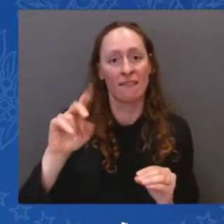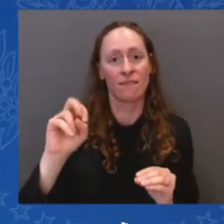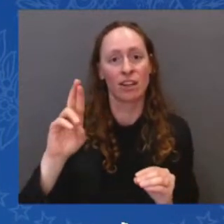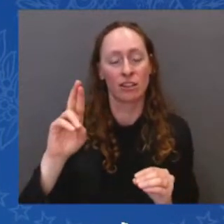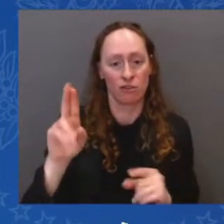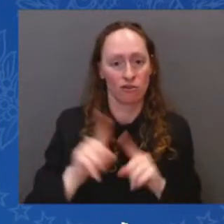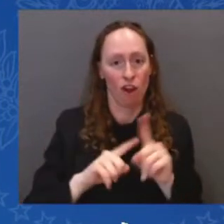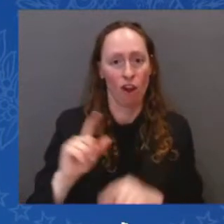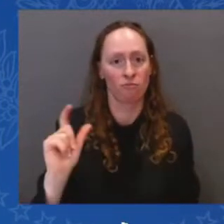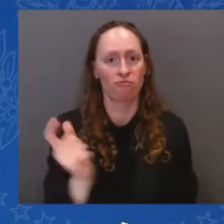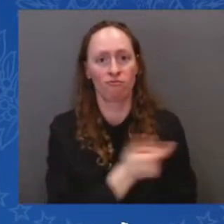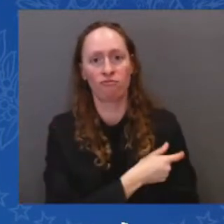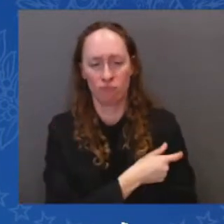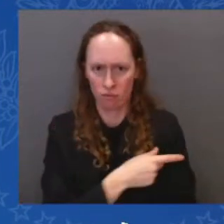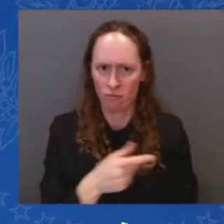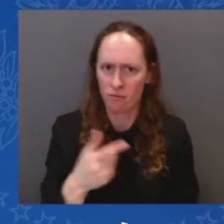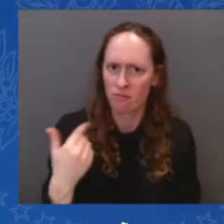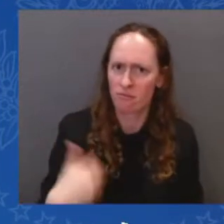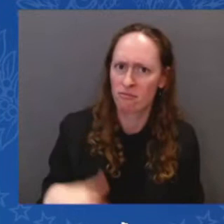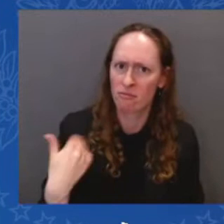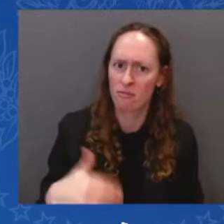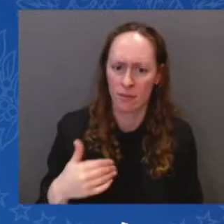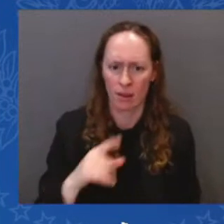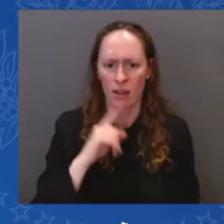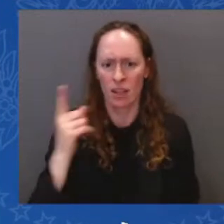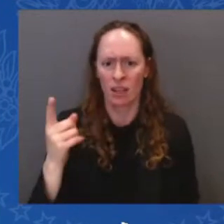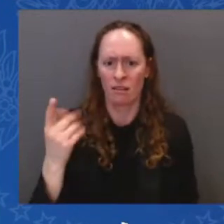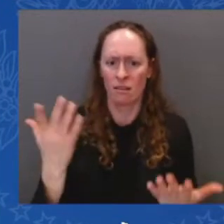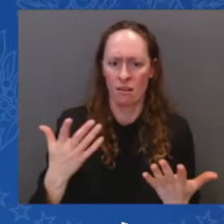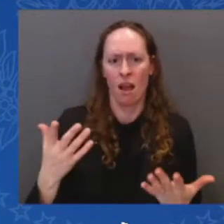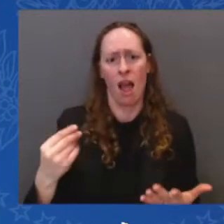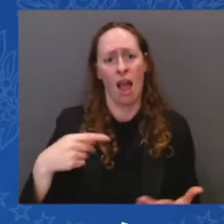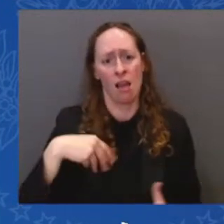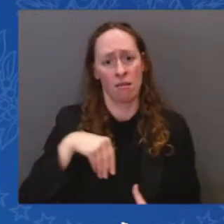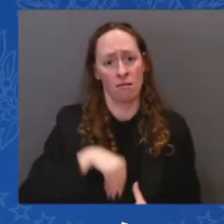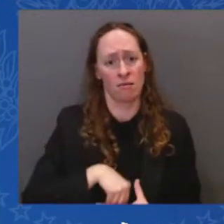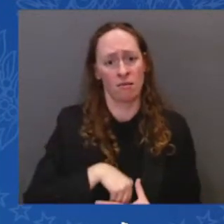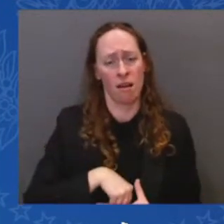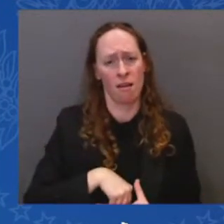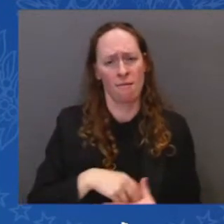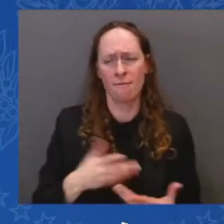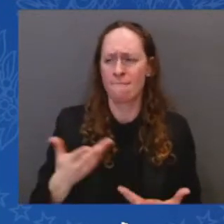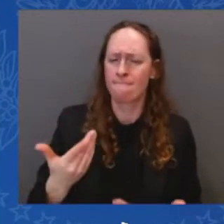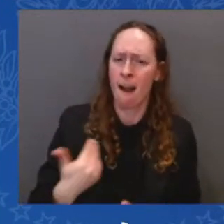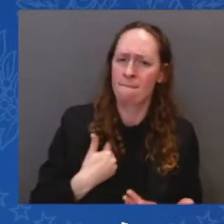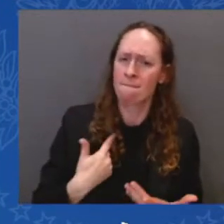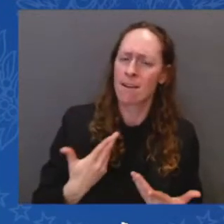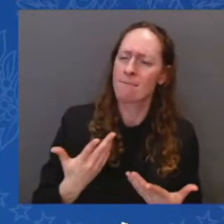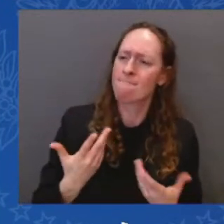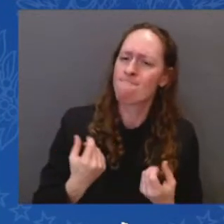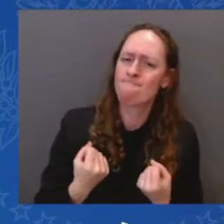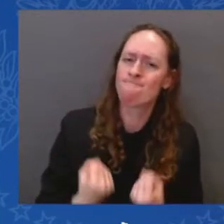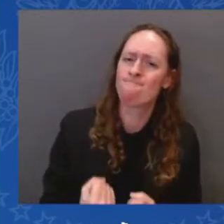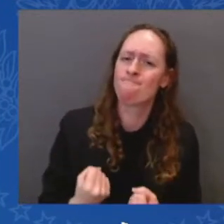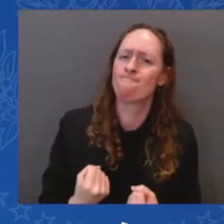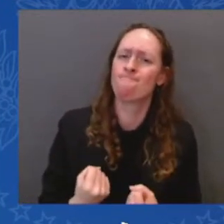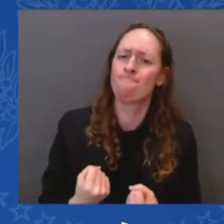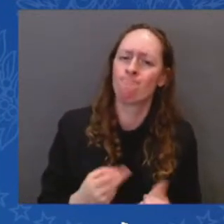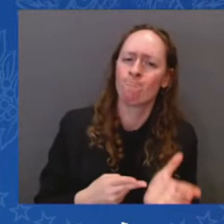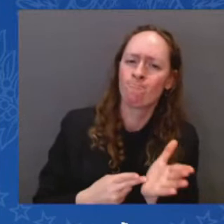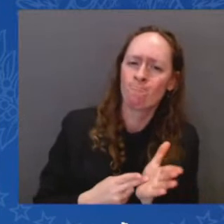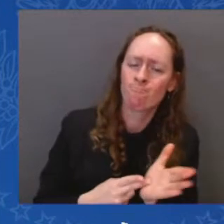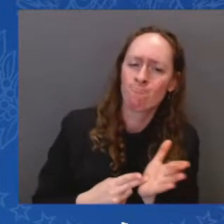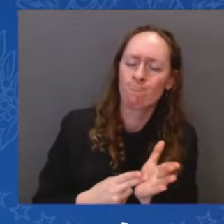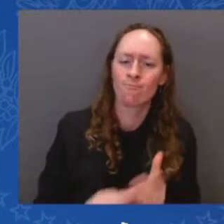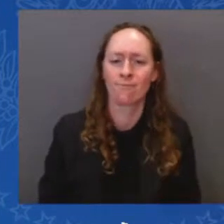and physical. I am personally thankful for your guidance and your vision over the last 30 years that you and I have